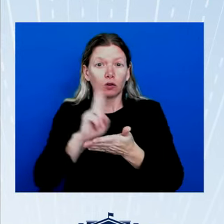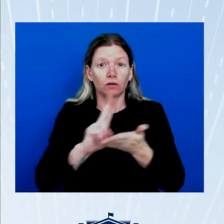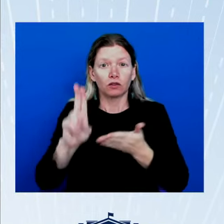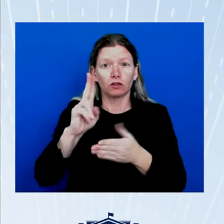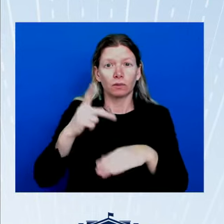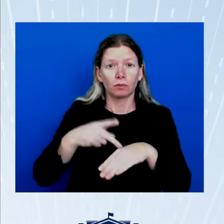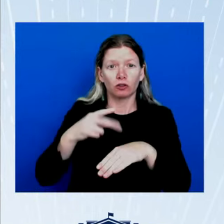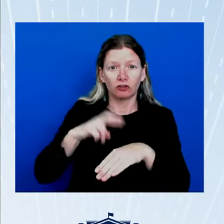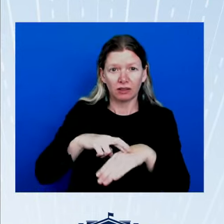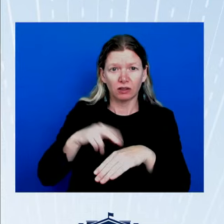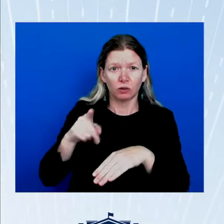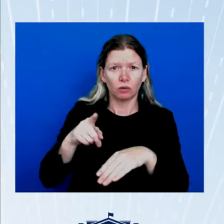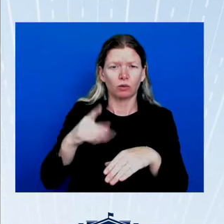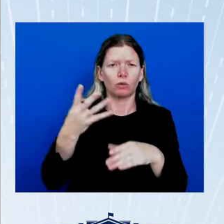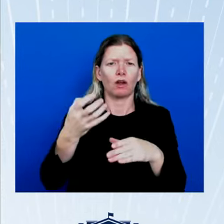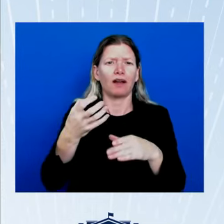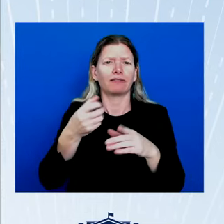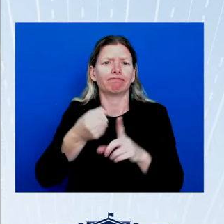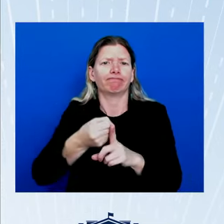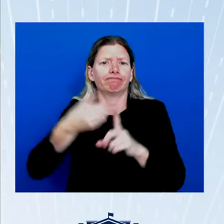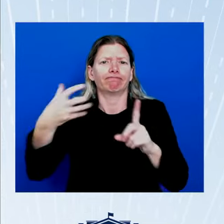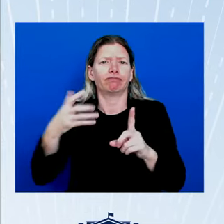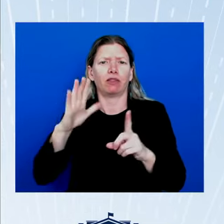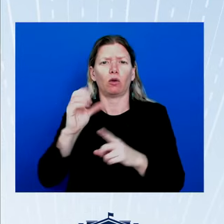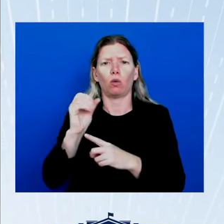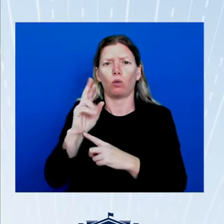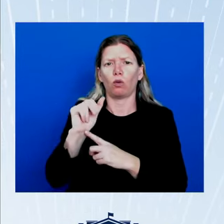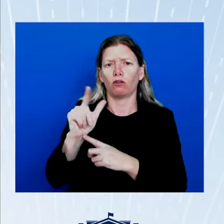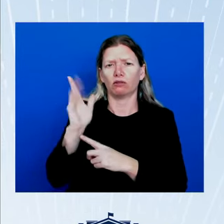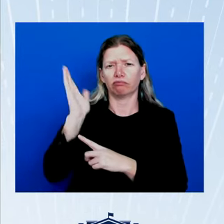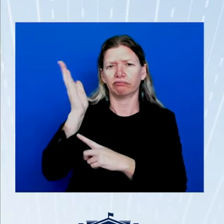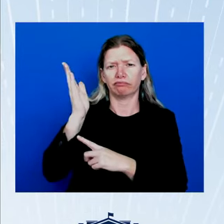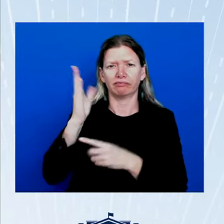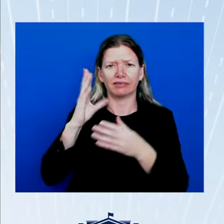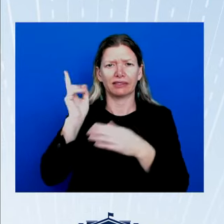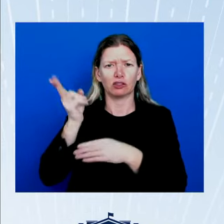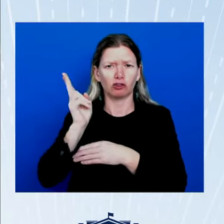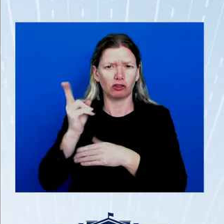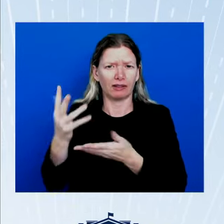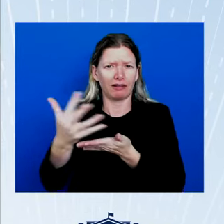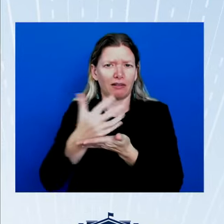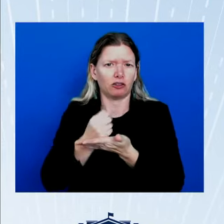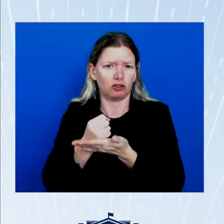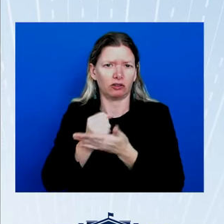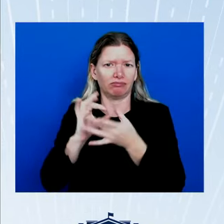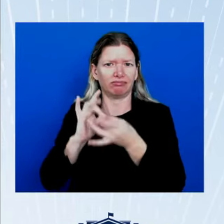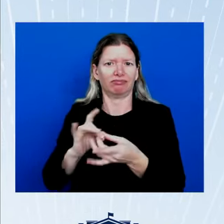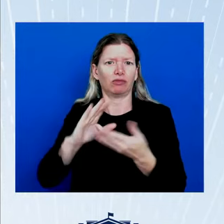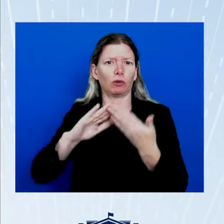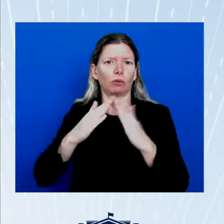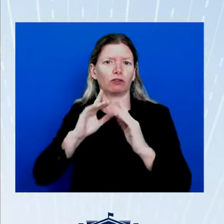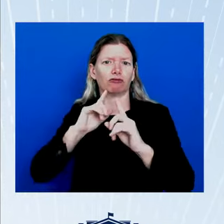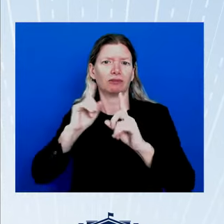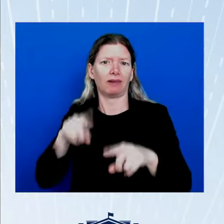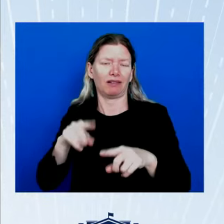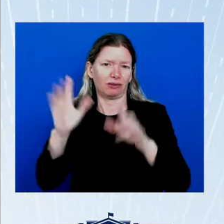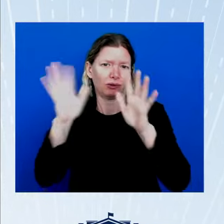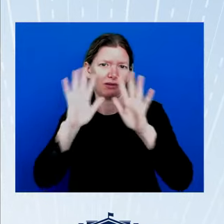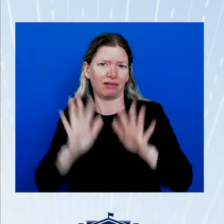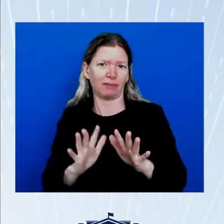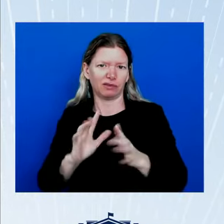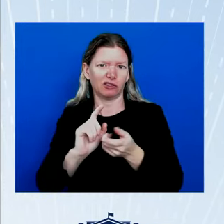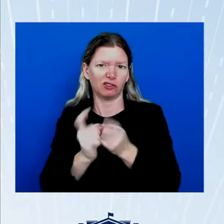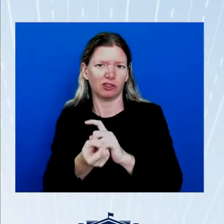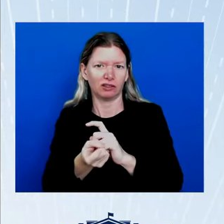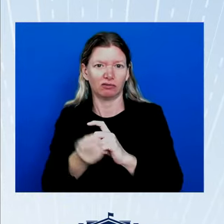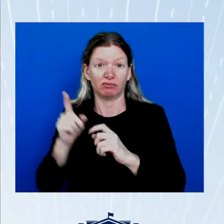climate change in Puerto Rico, as well as support for the Harrison County, Mississippi Library System to collect and preserve oral